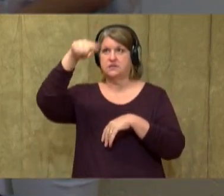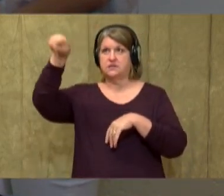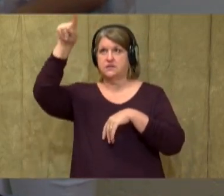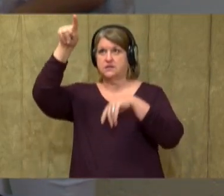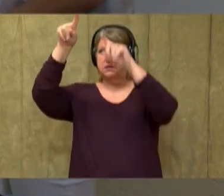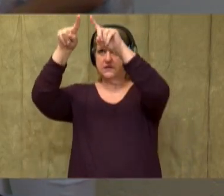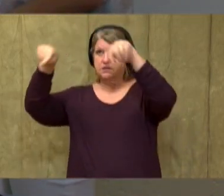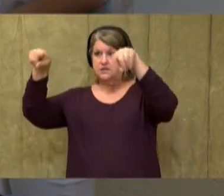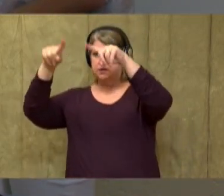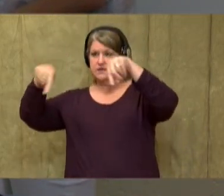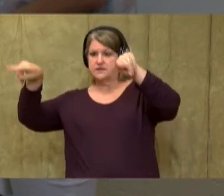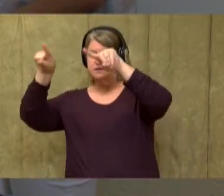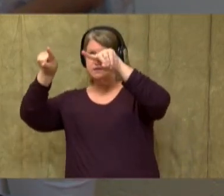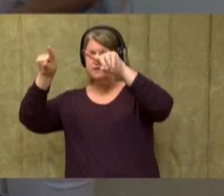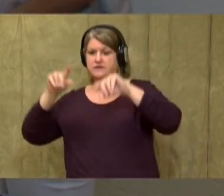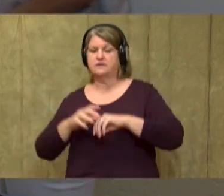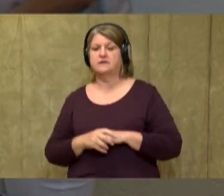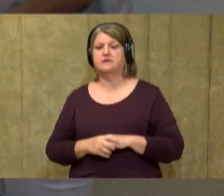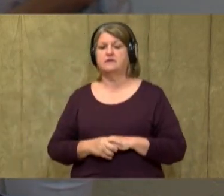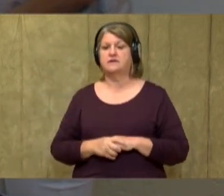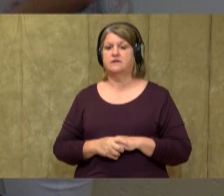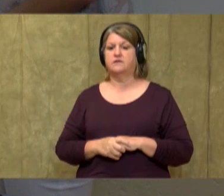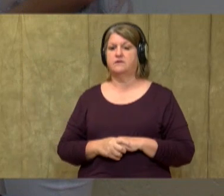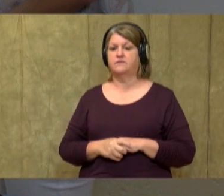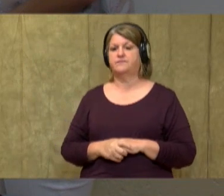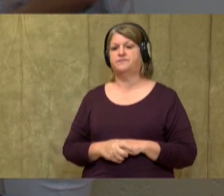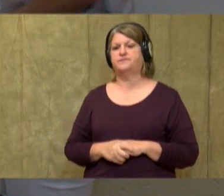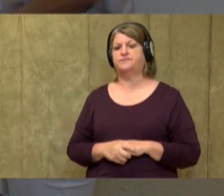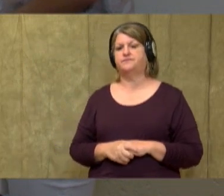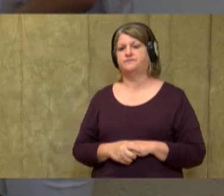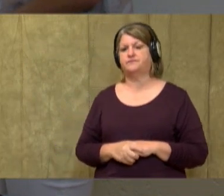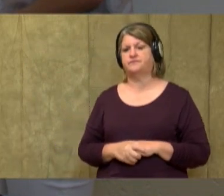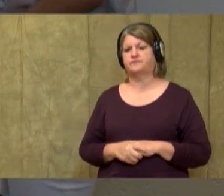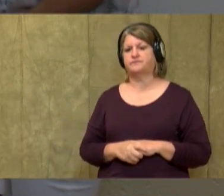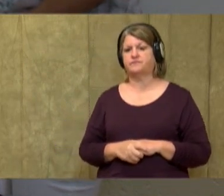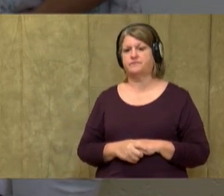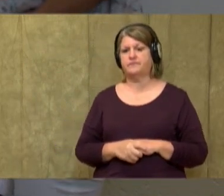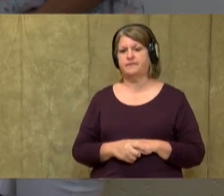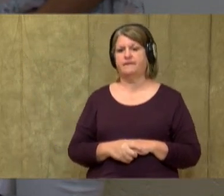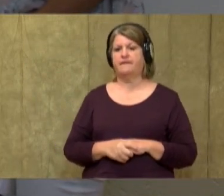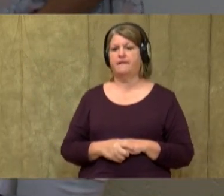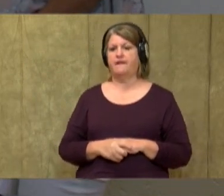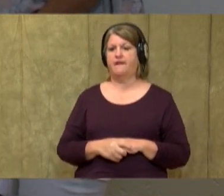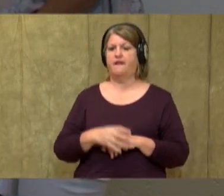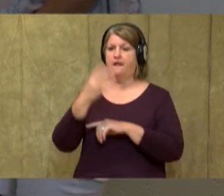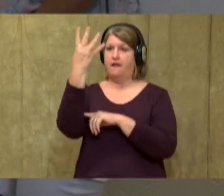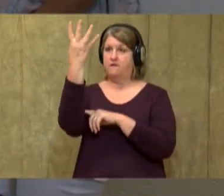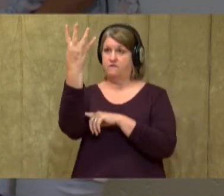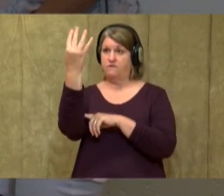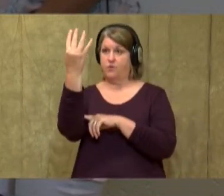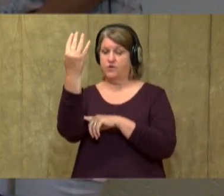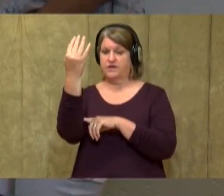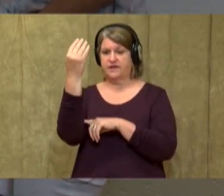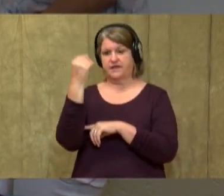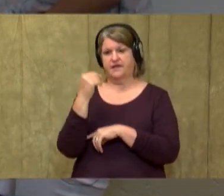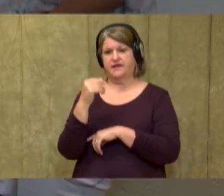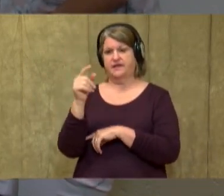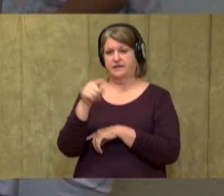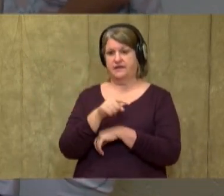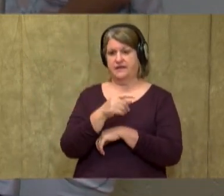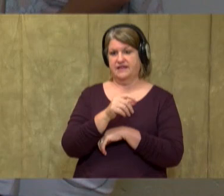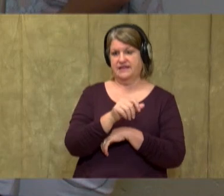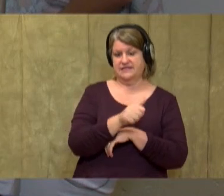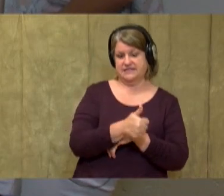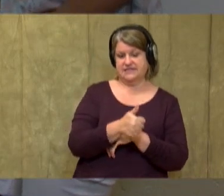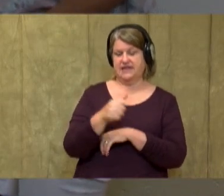We can put the 14 in our bond. We know that makes 10 and